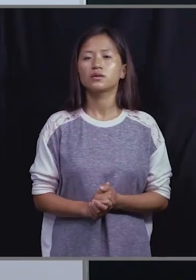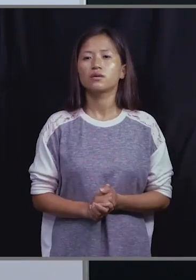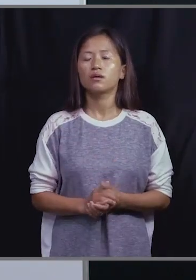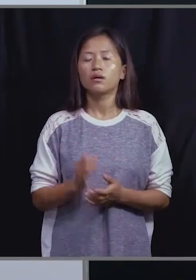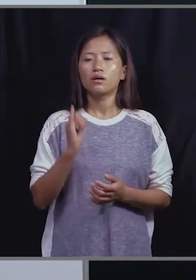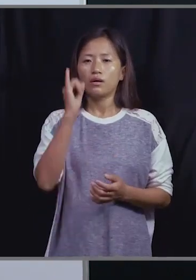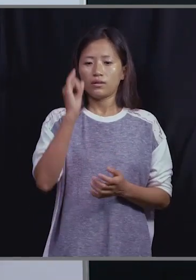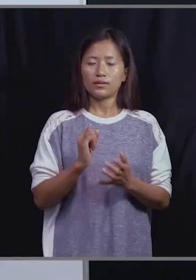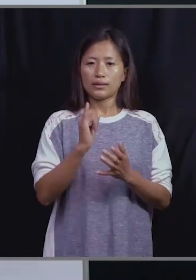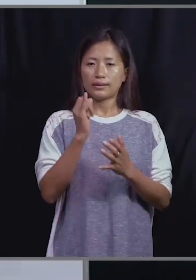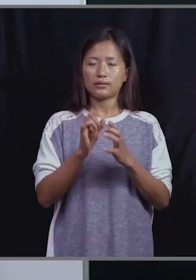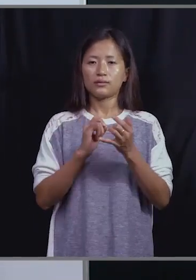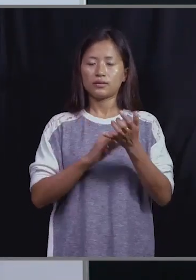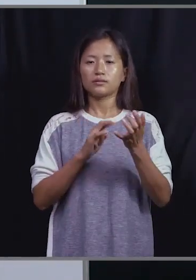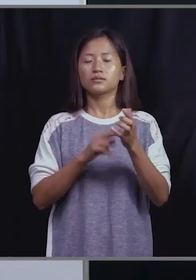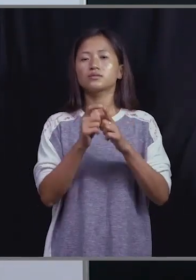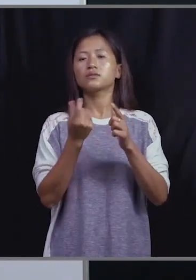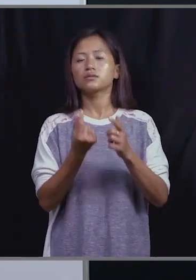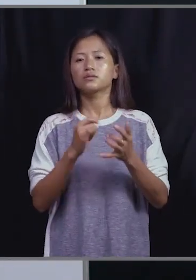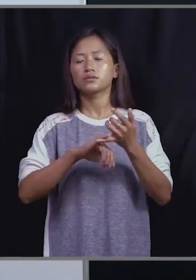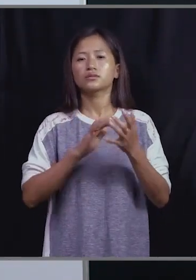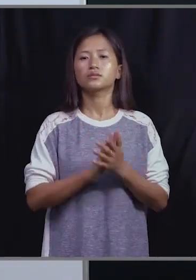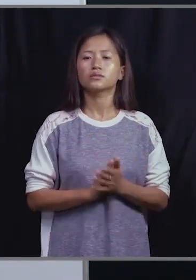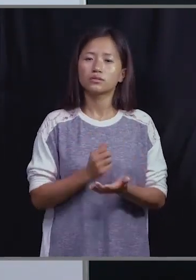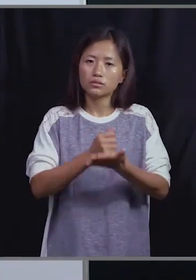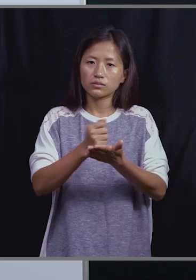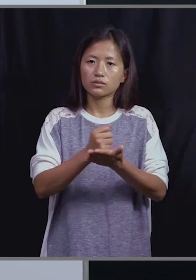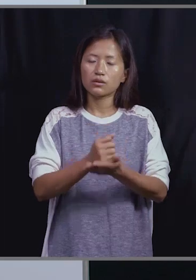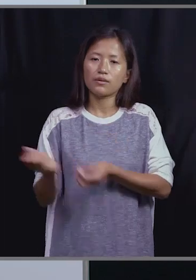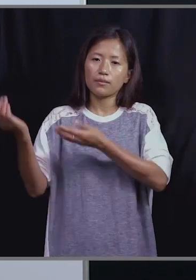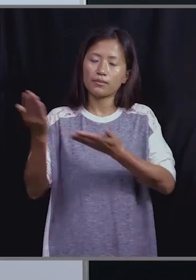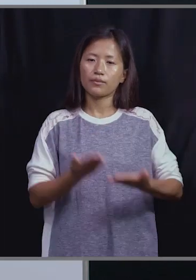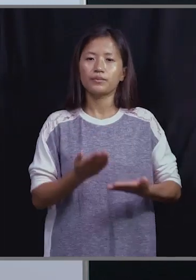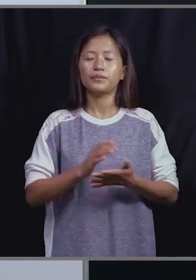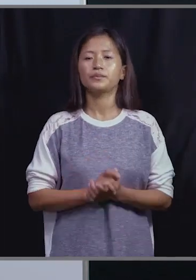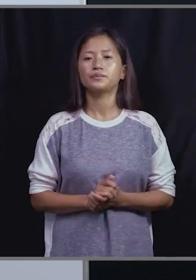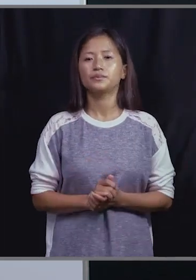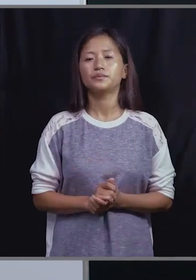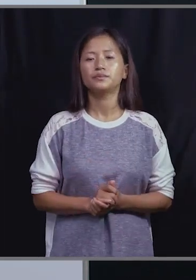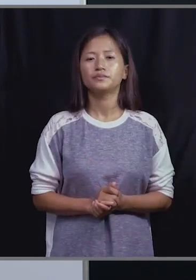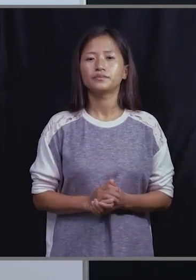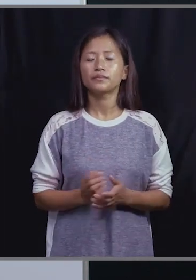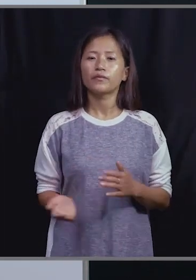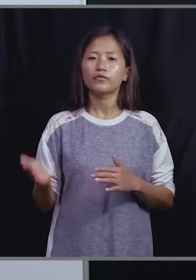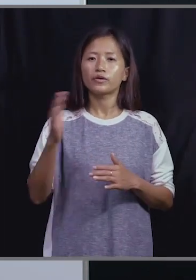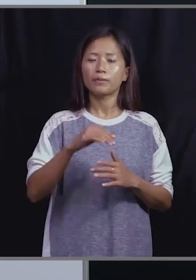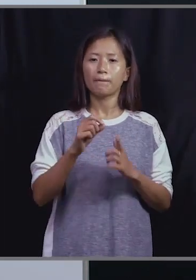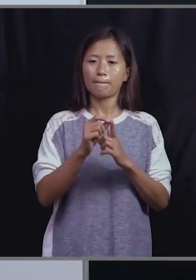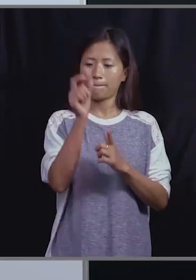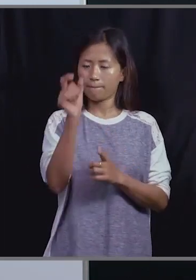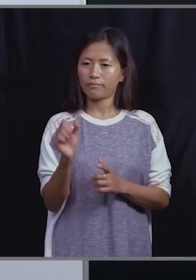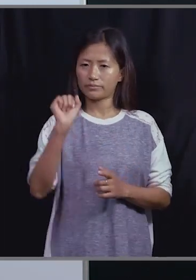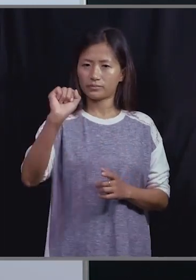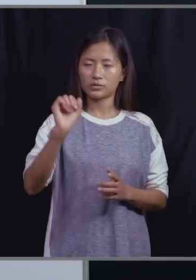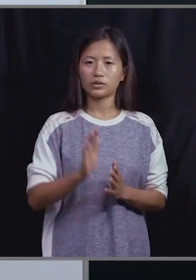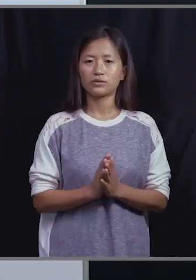in agriculture policies, they tried to bring this from